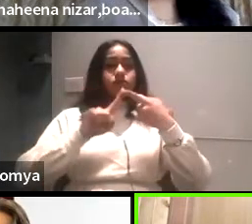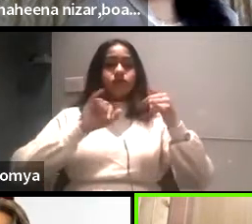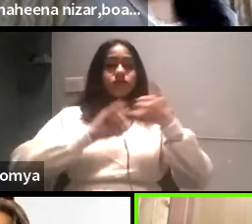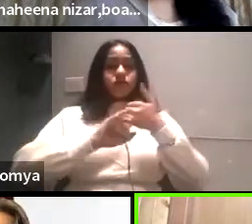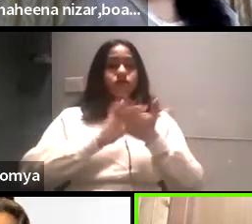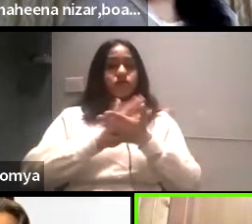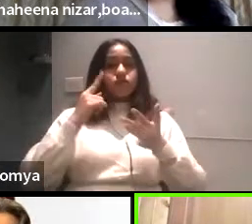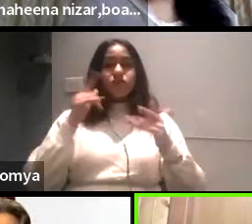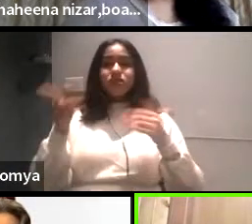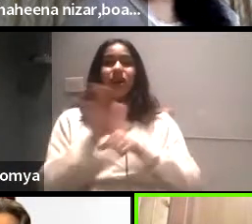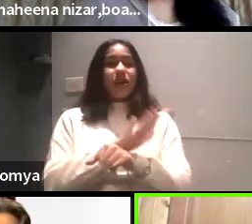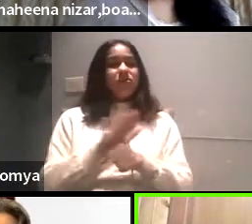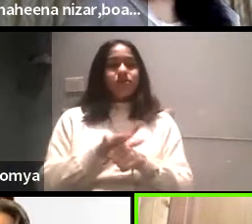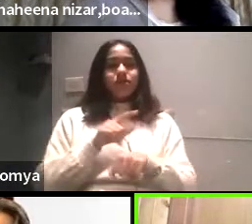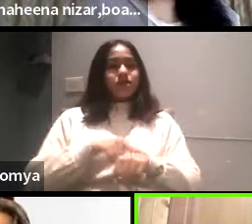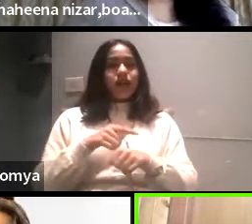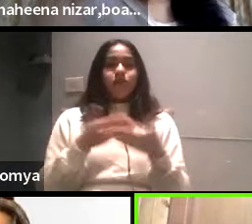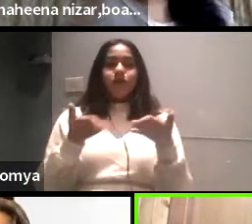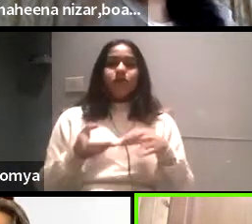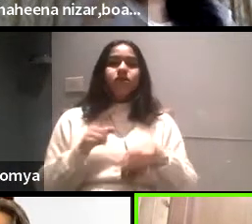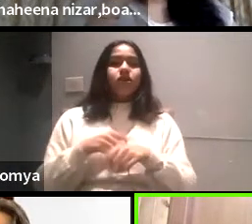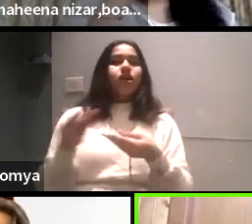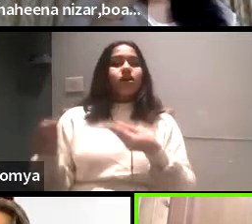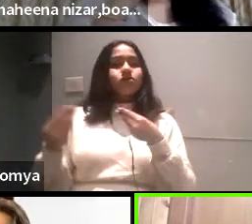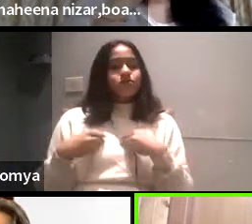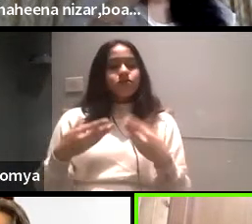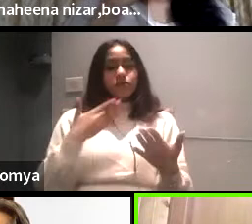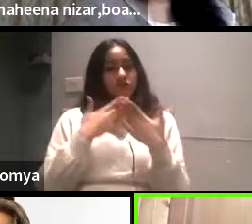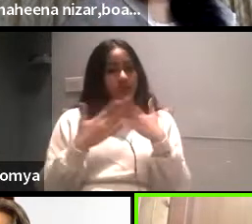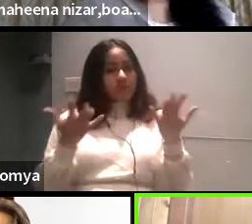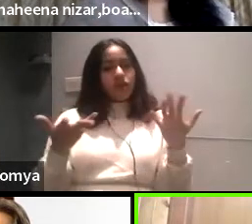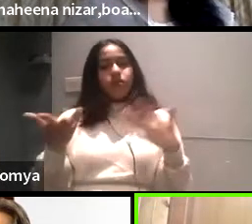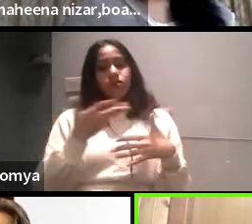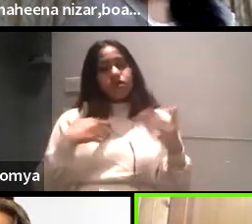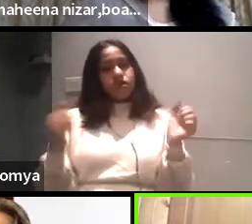schedule. We are grateful that you could be with us.